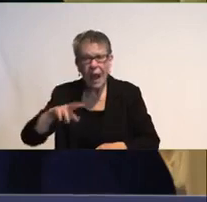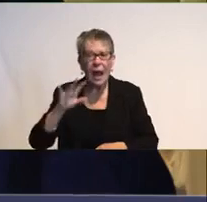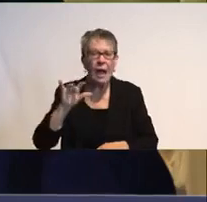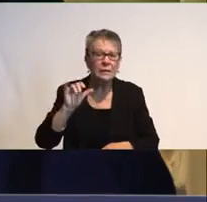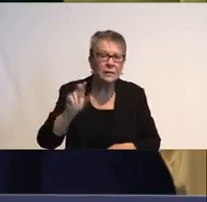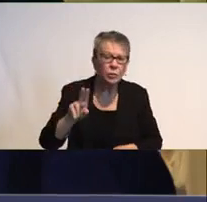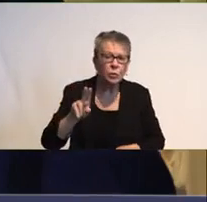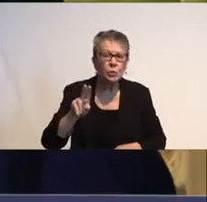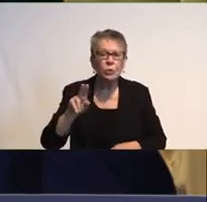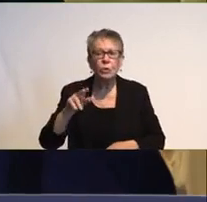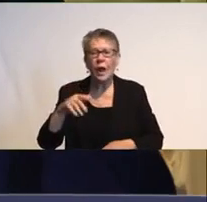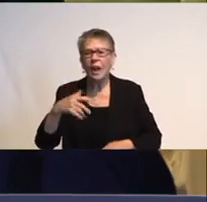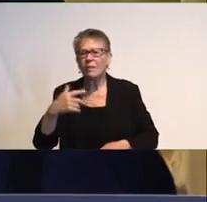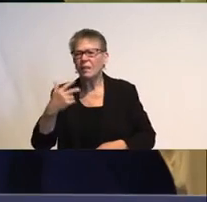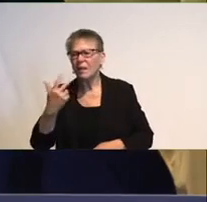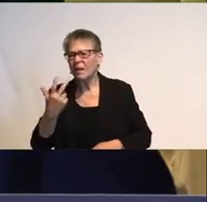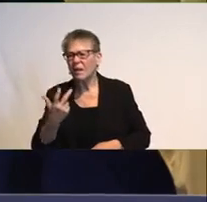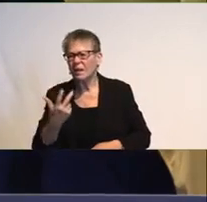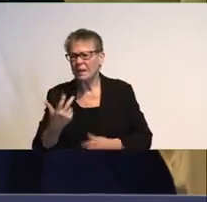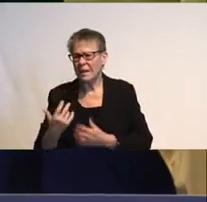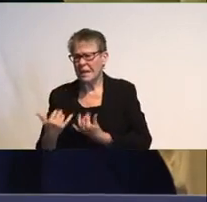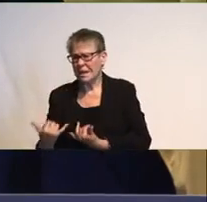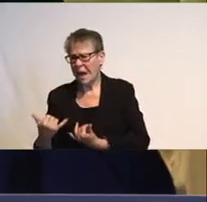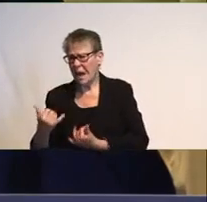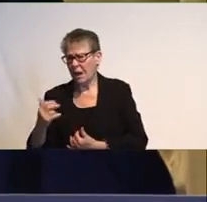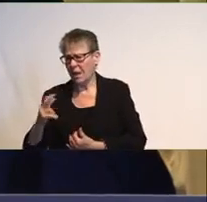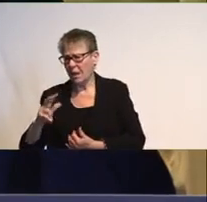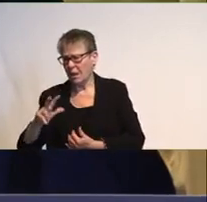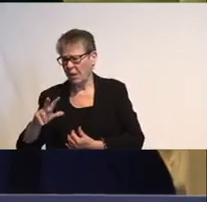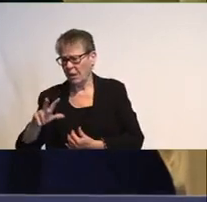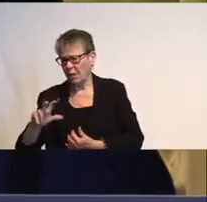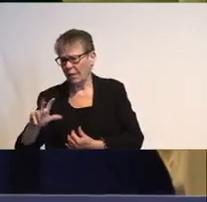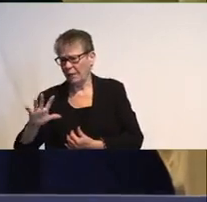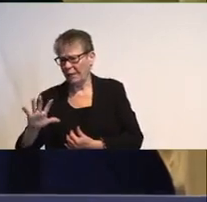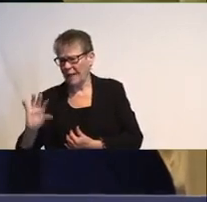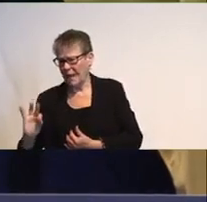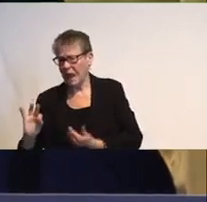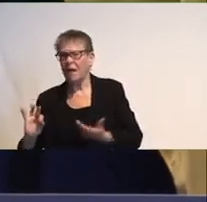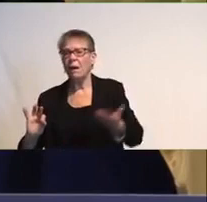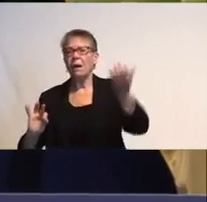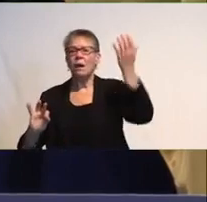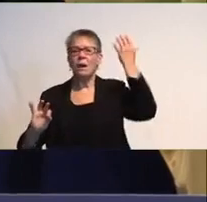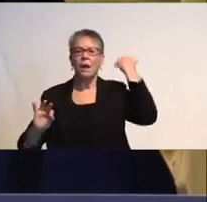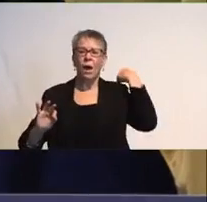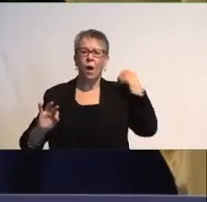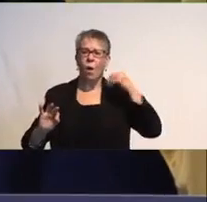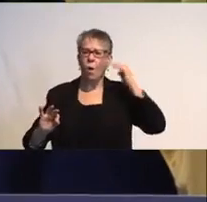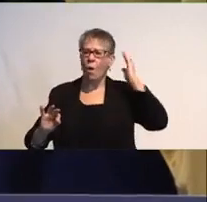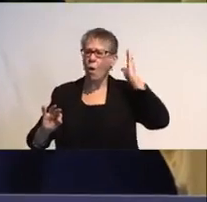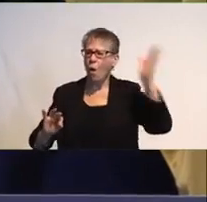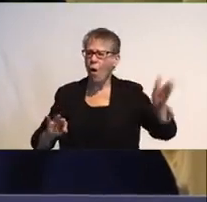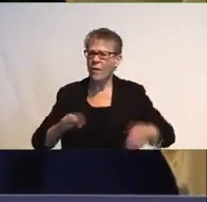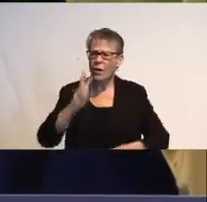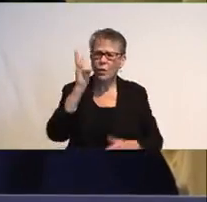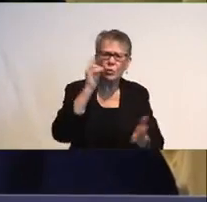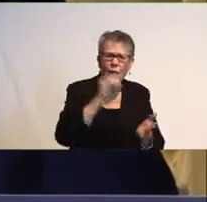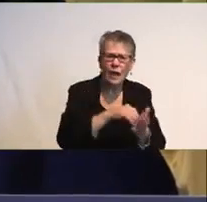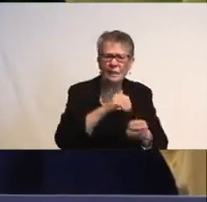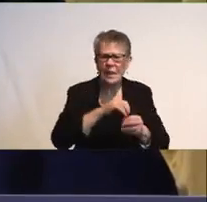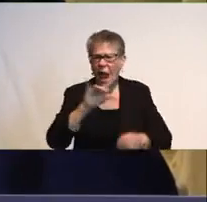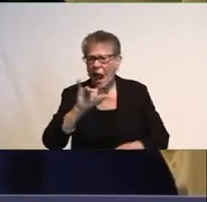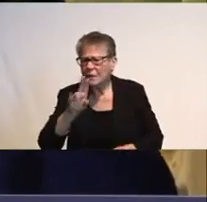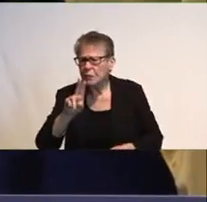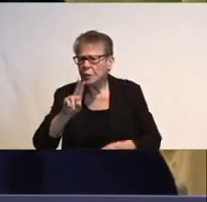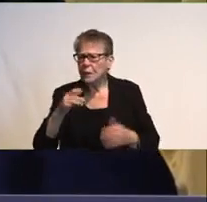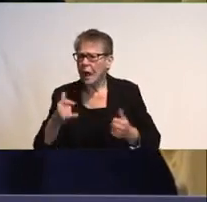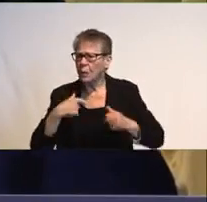359. The peak in the ICU was 2,080. So we're nowhere near where we were. But remember, to your very good question, we were